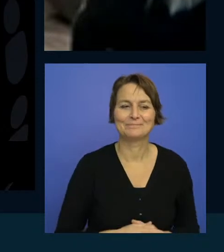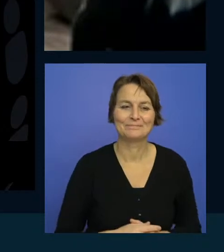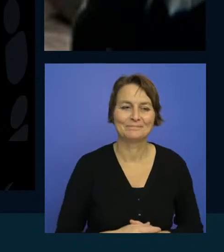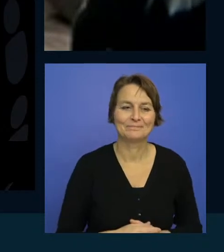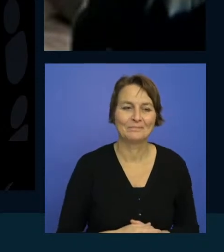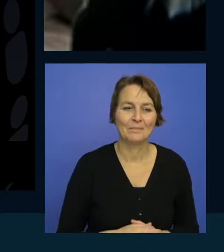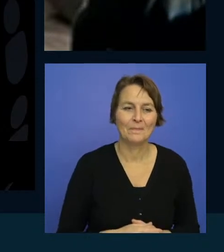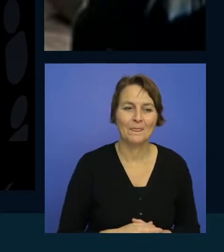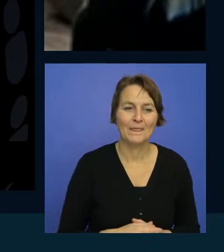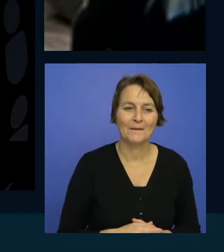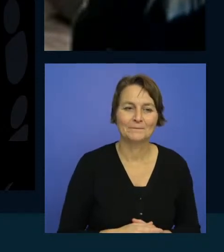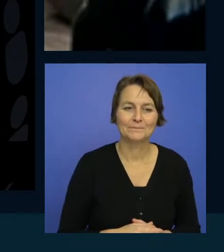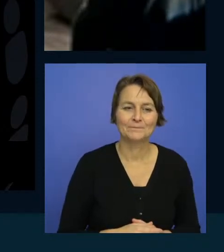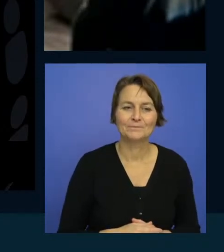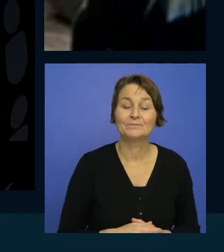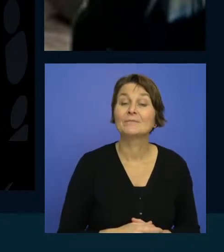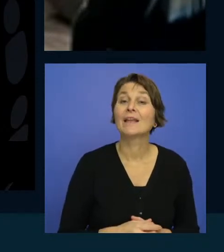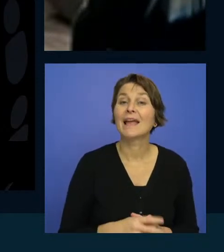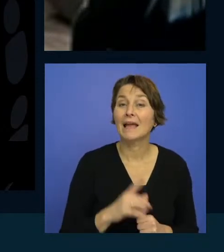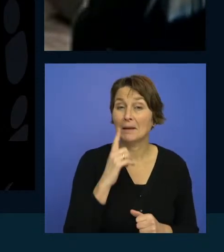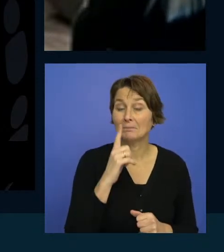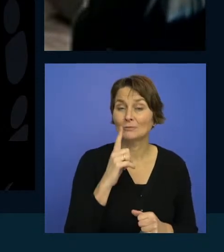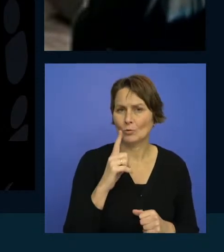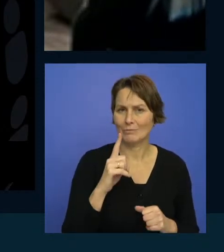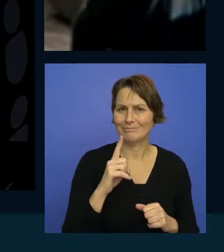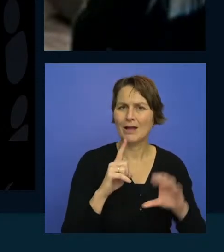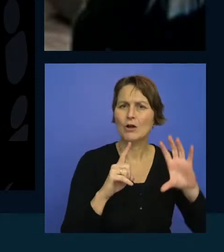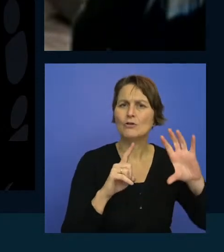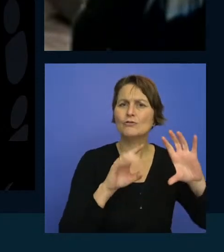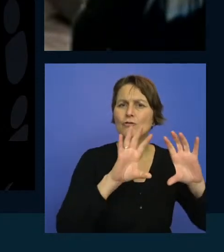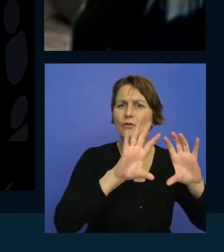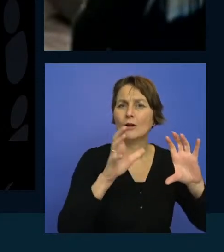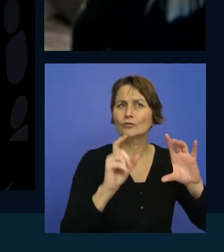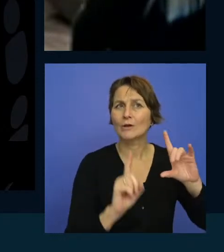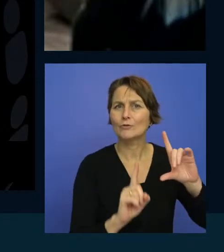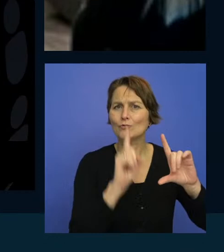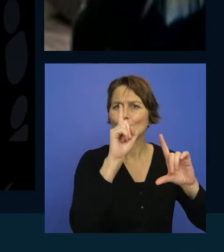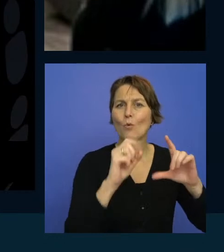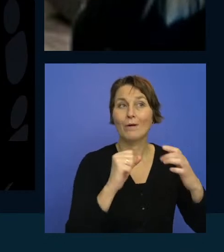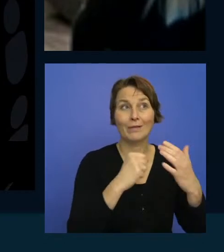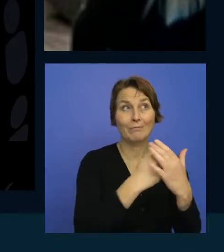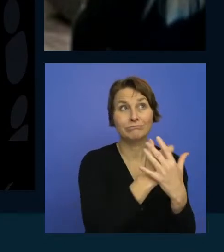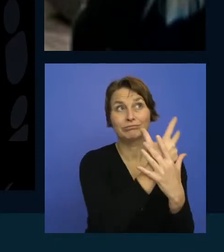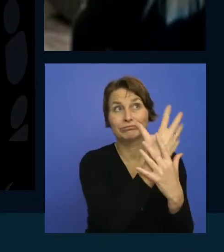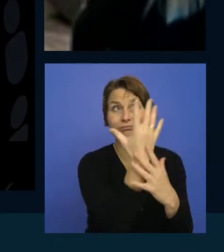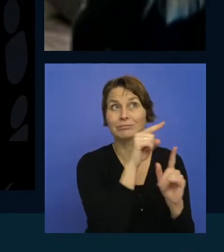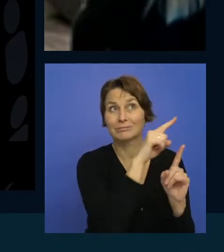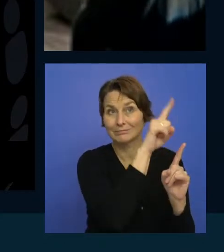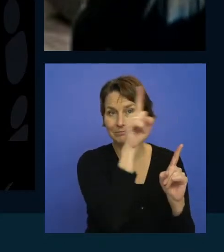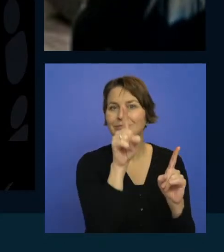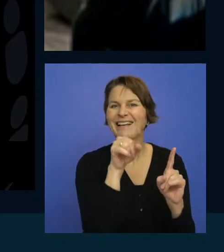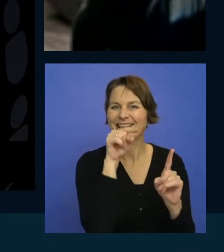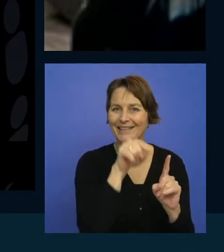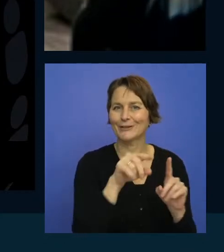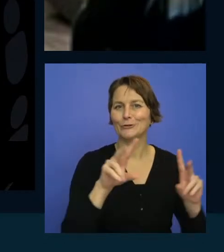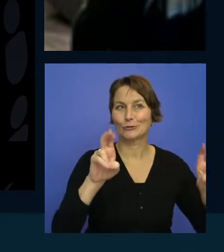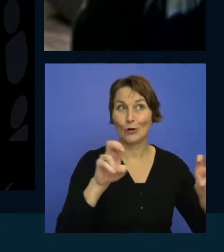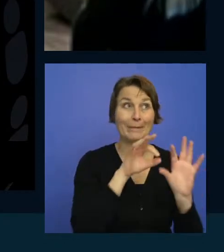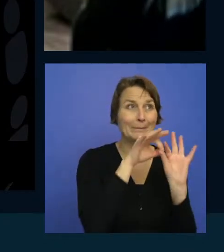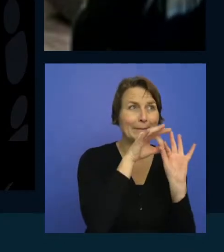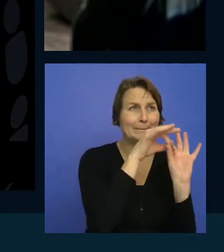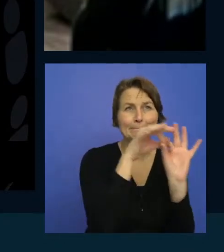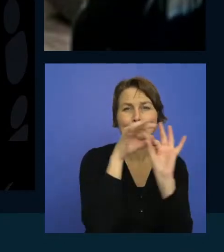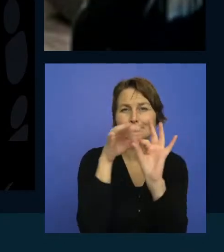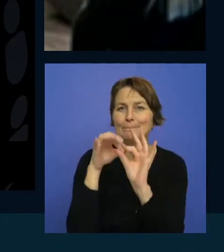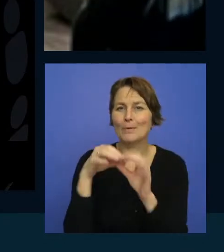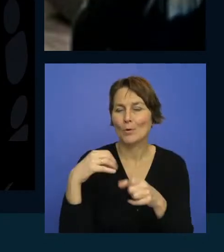many of our Nordic enterprise clients on these topics. So how